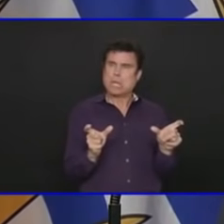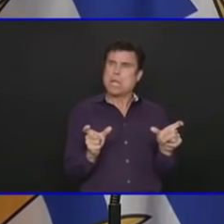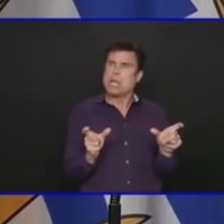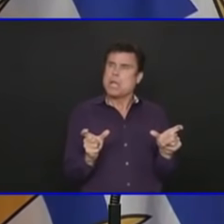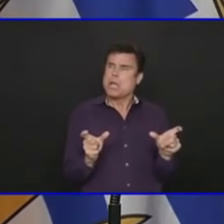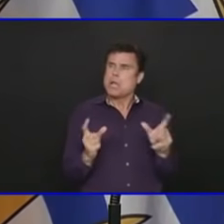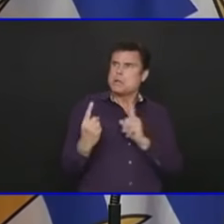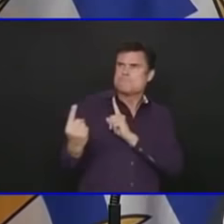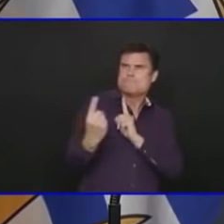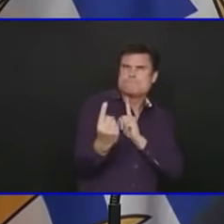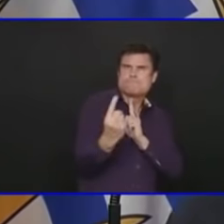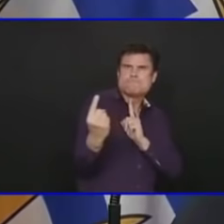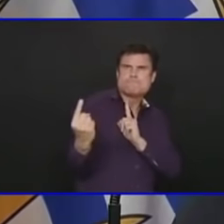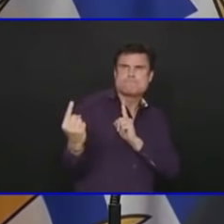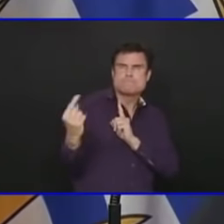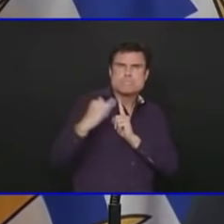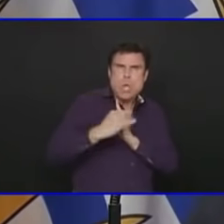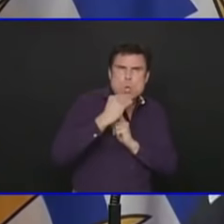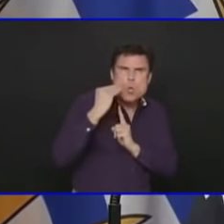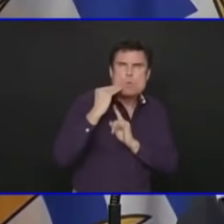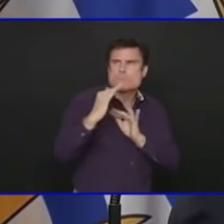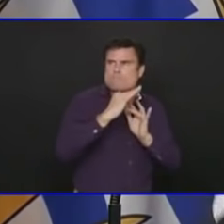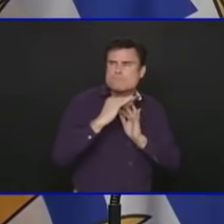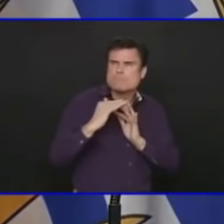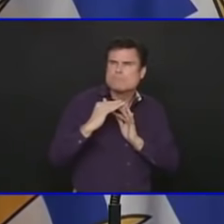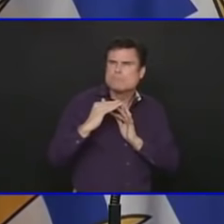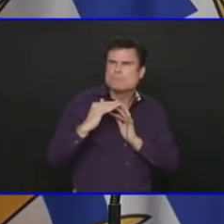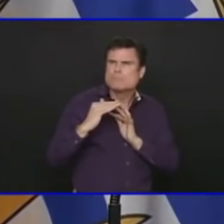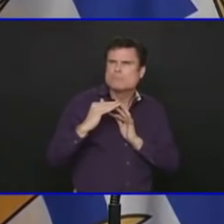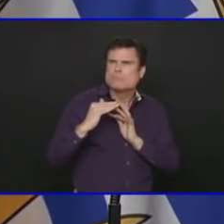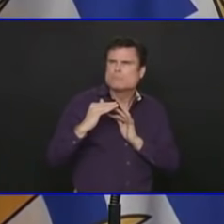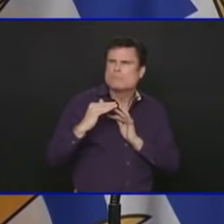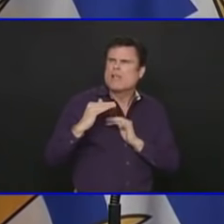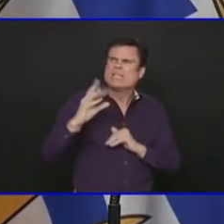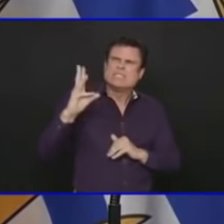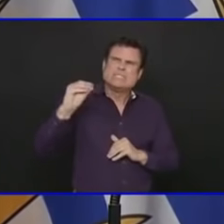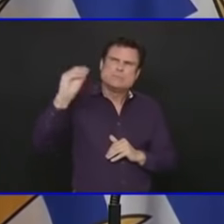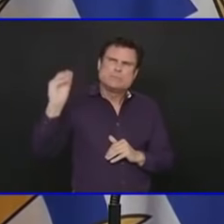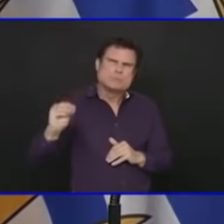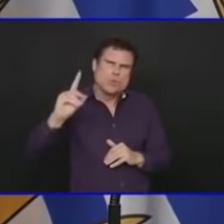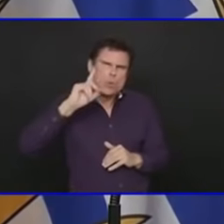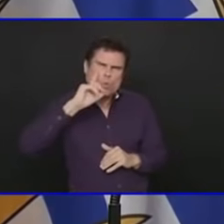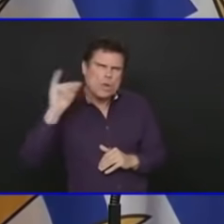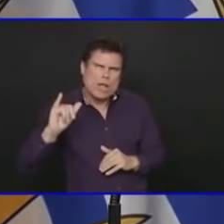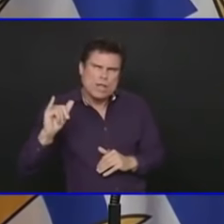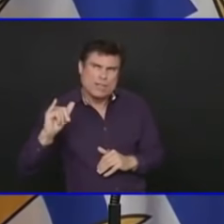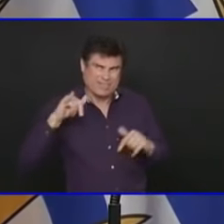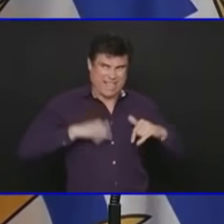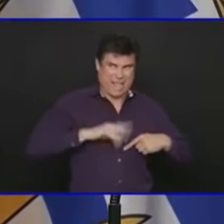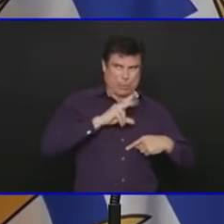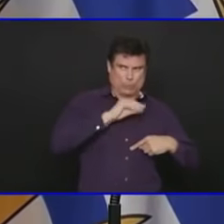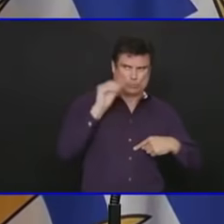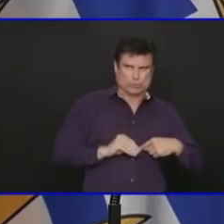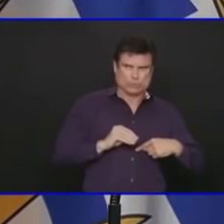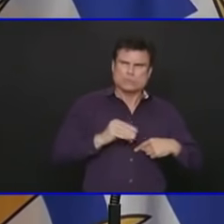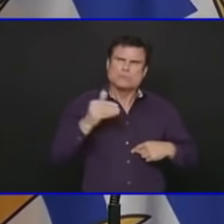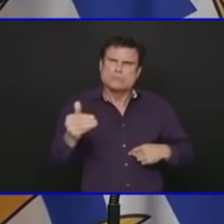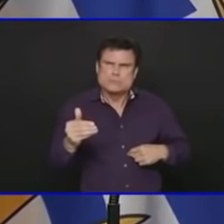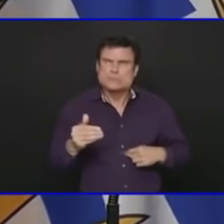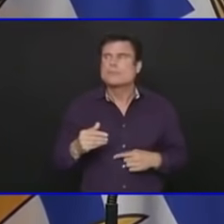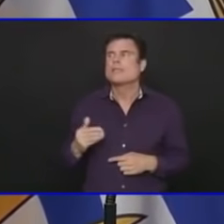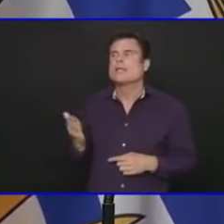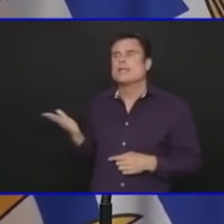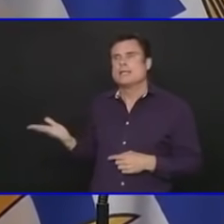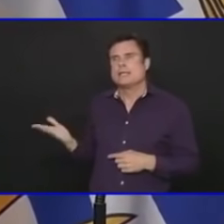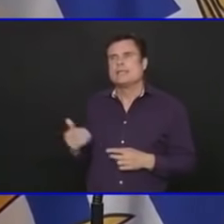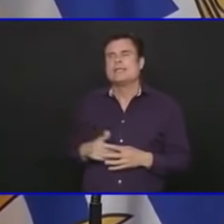Yeah, so that's sort of our wiggle room, if you will, from where we are now. So the things that we're thinking about, it means